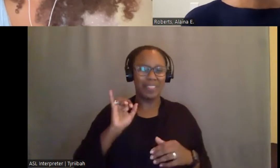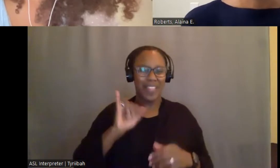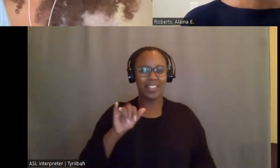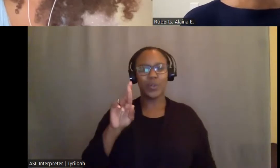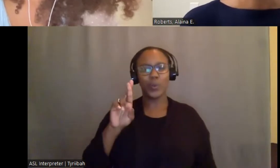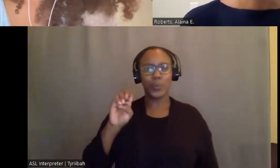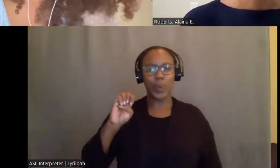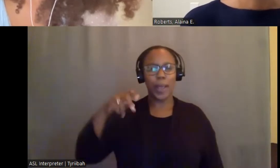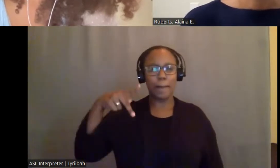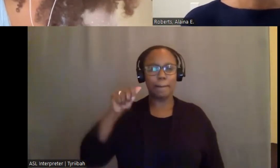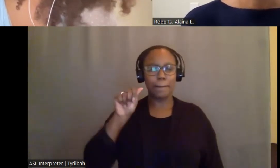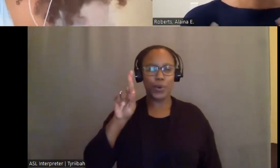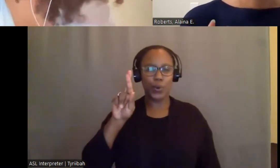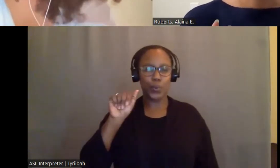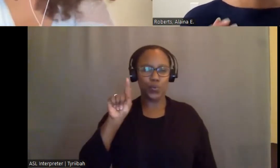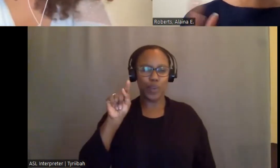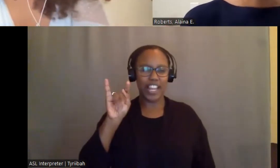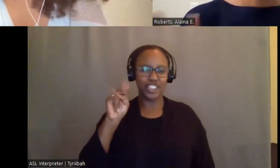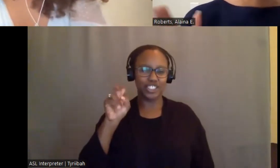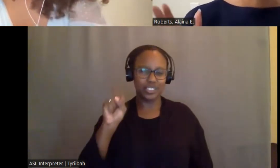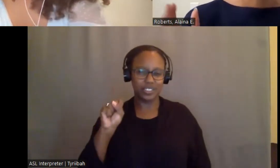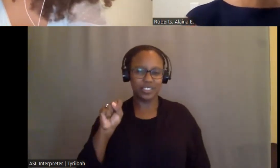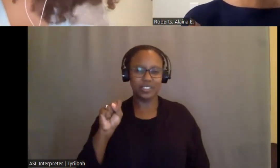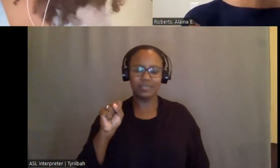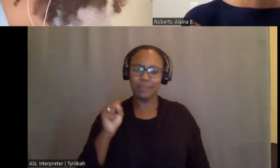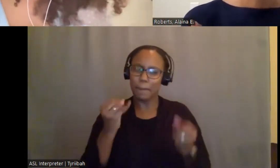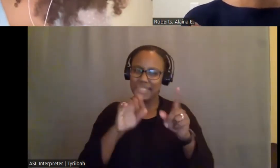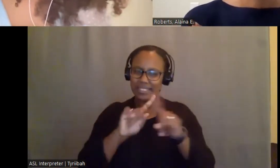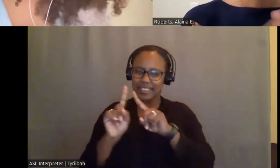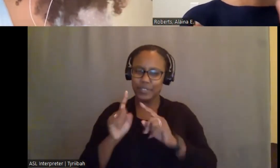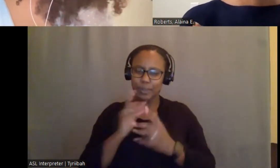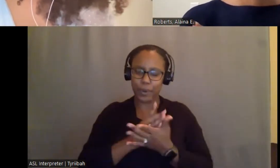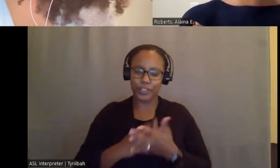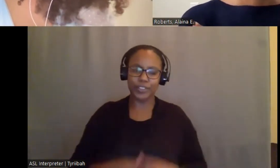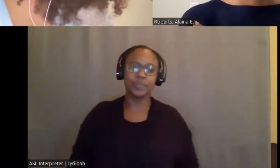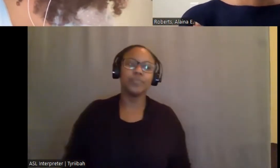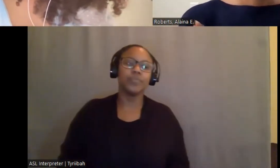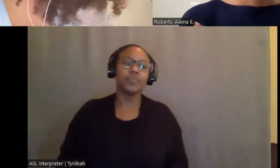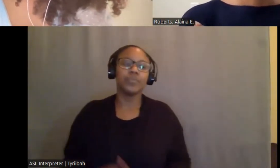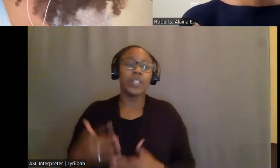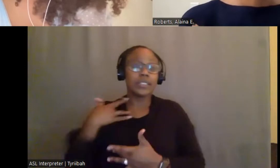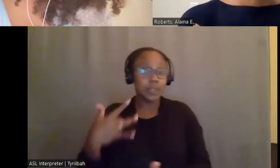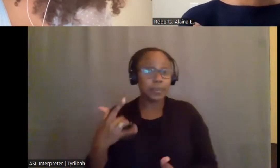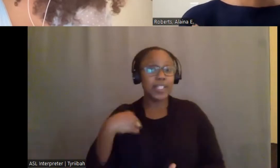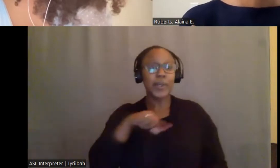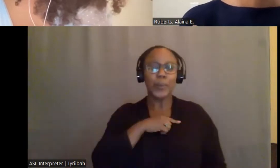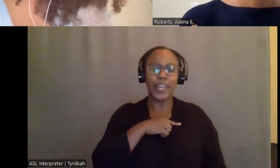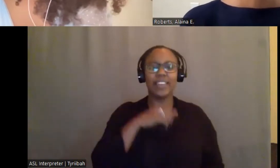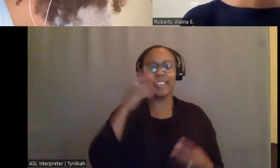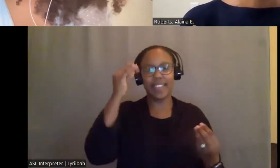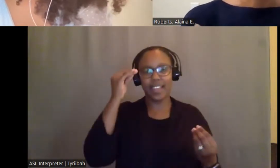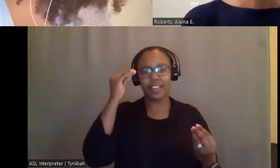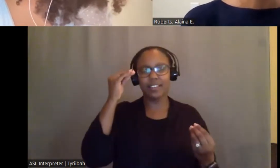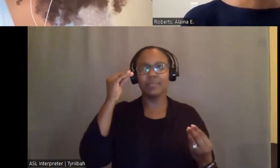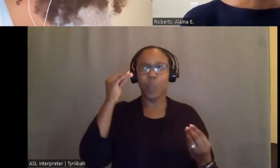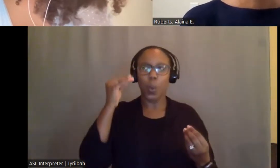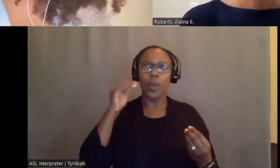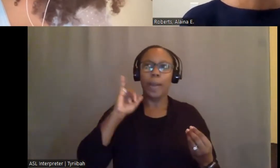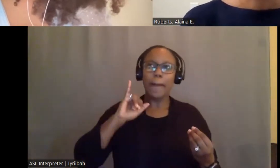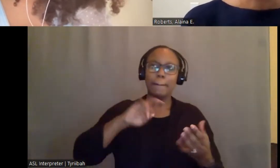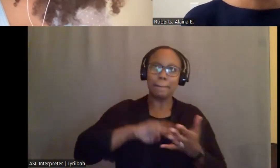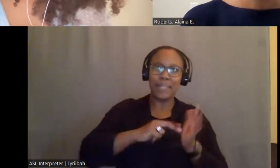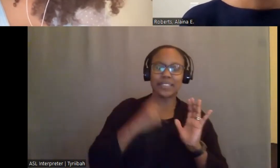two, maybe more. And so we usually think of it as, you know, there is kind of an apology, there is acknowledgement that a wrong was